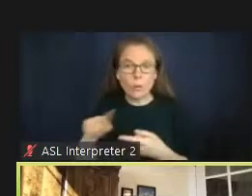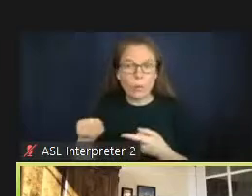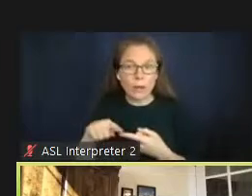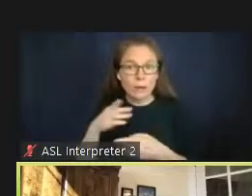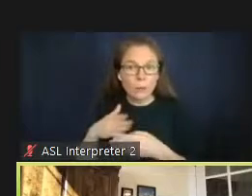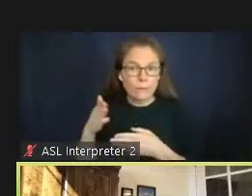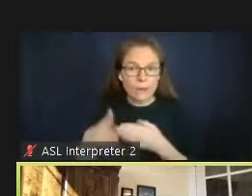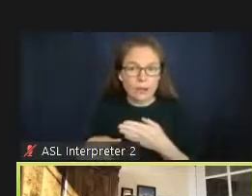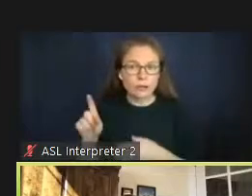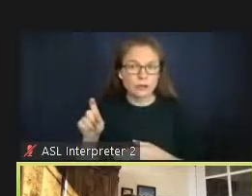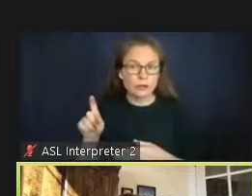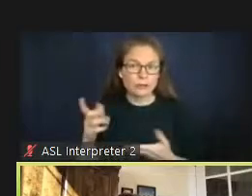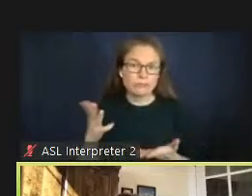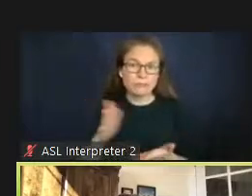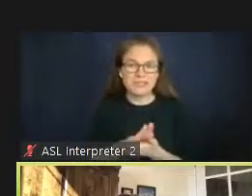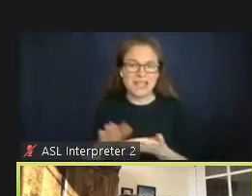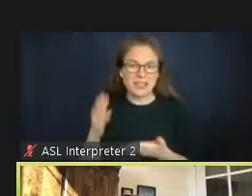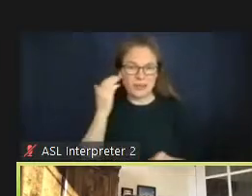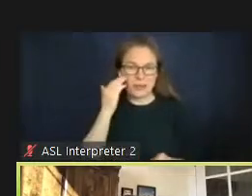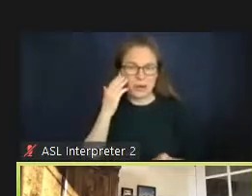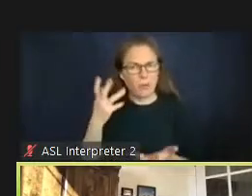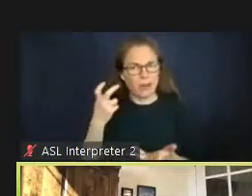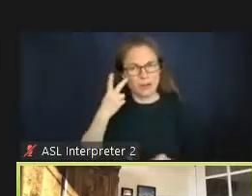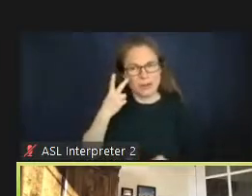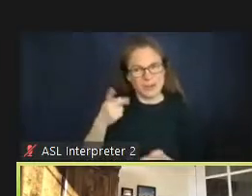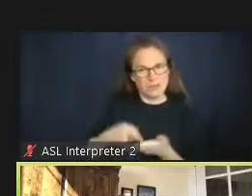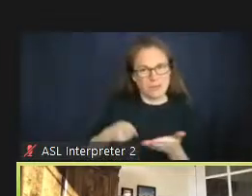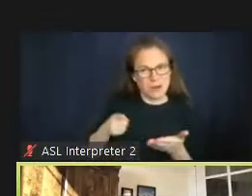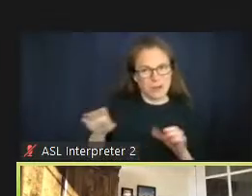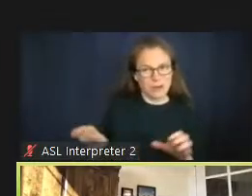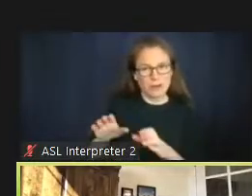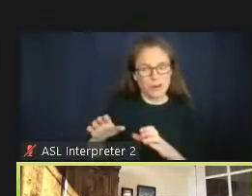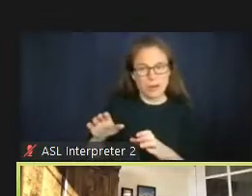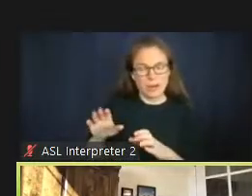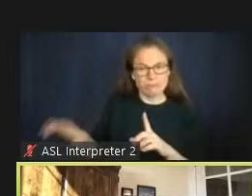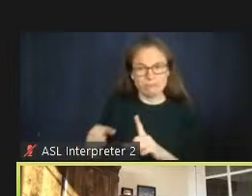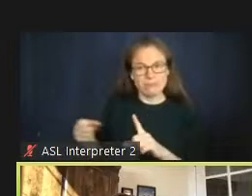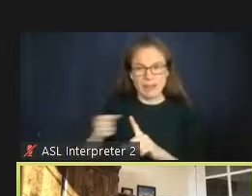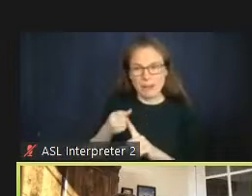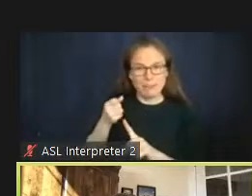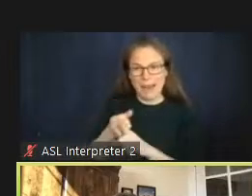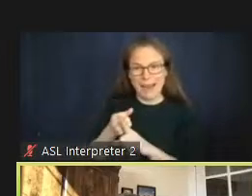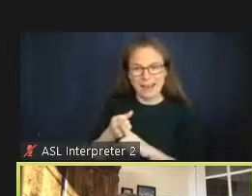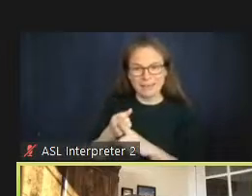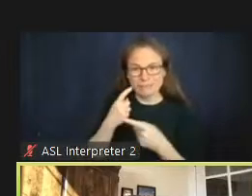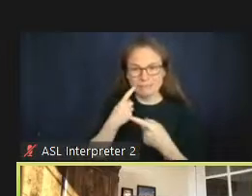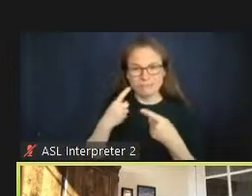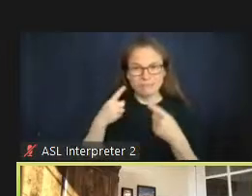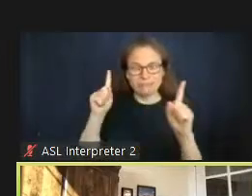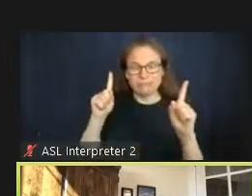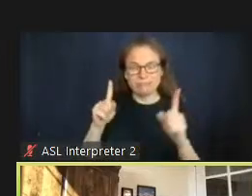you know, you want to see that what you're doing makes an impact and is having a difference.